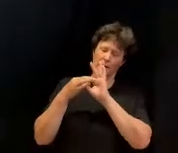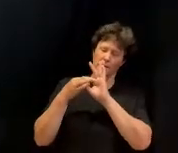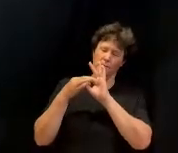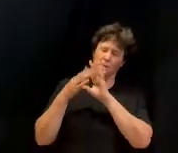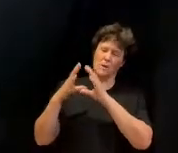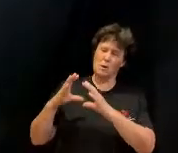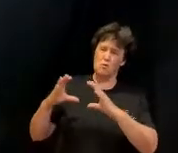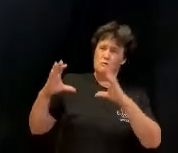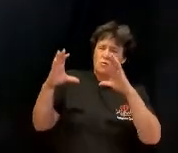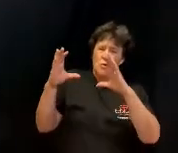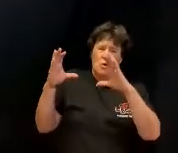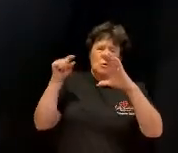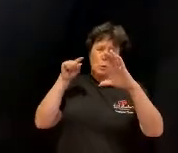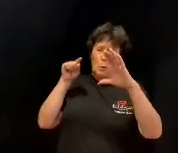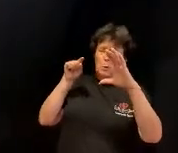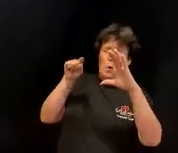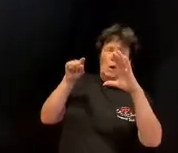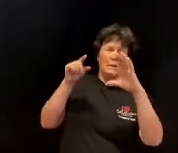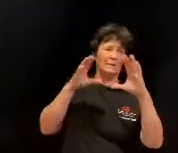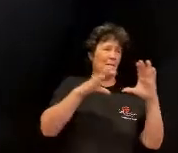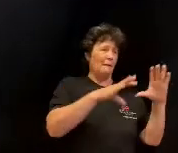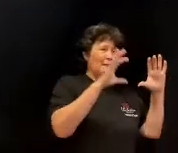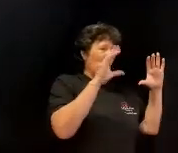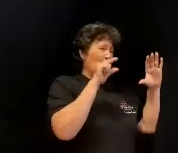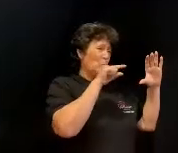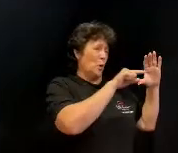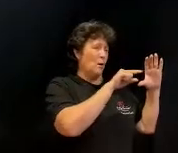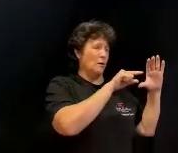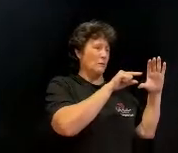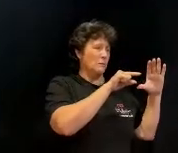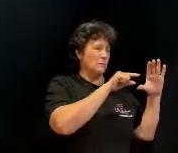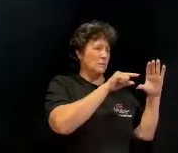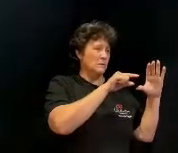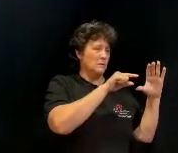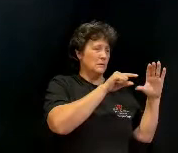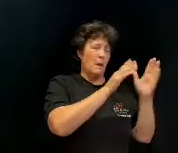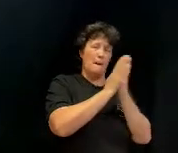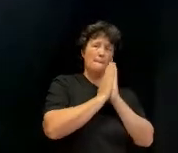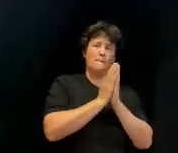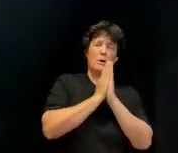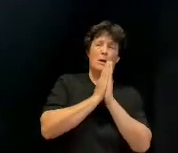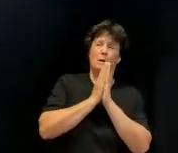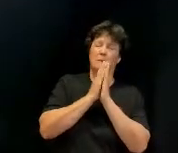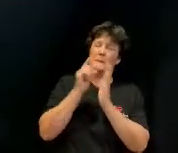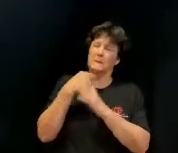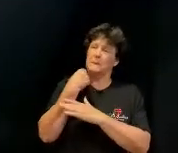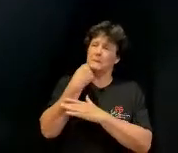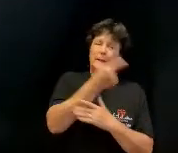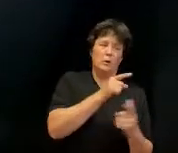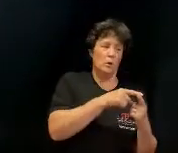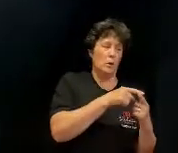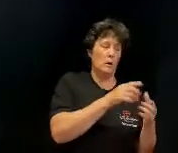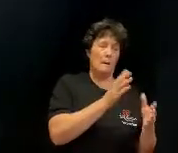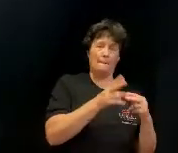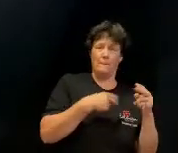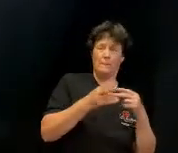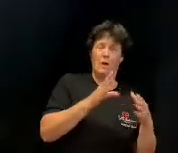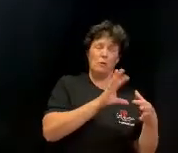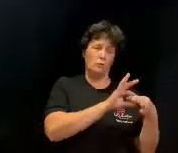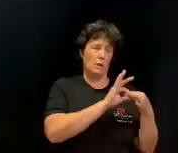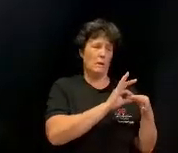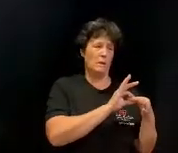for a targeting with these people, that they will target people around them to speak to them, to build relationship with them. People that are